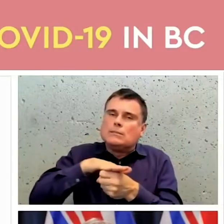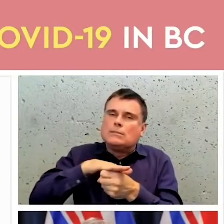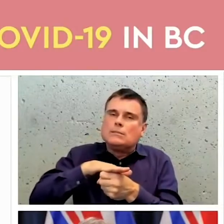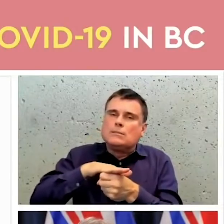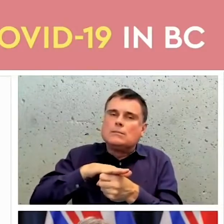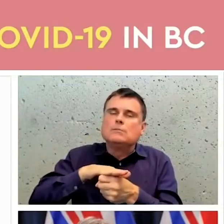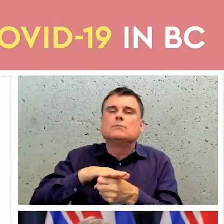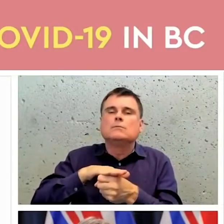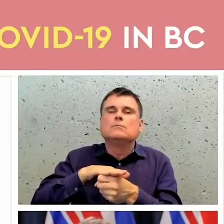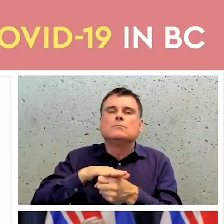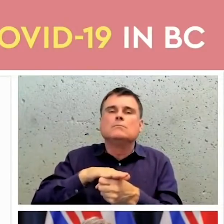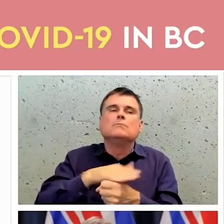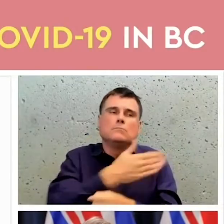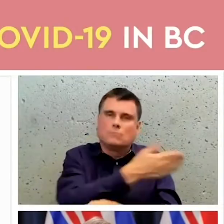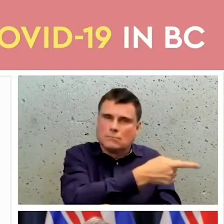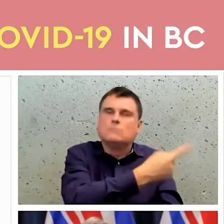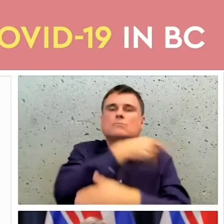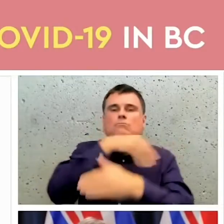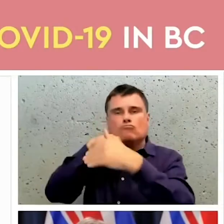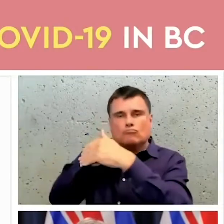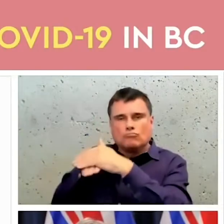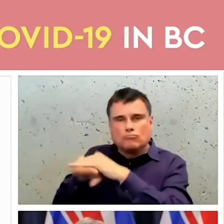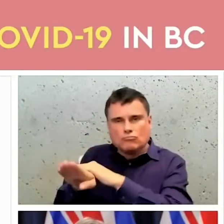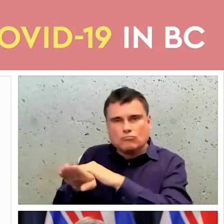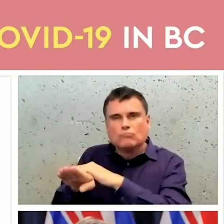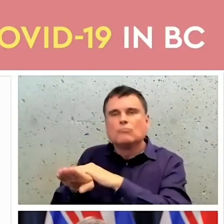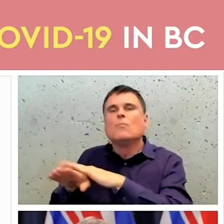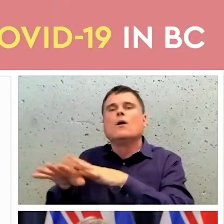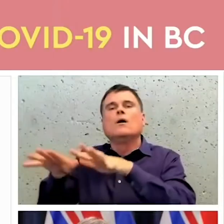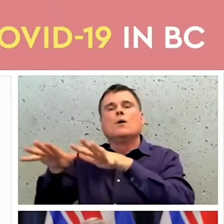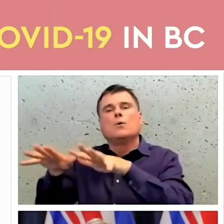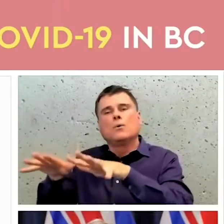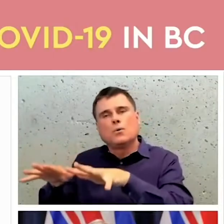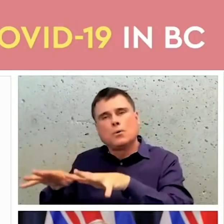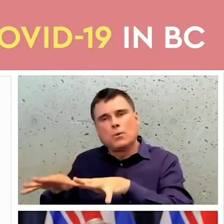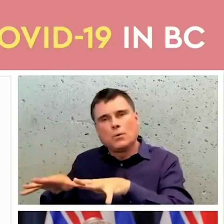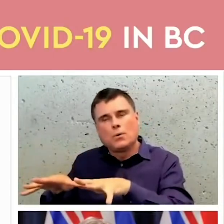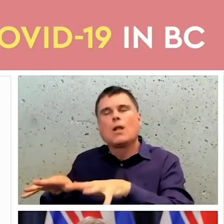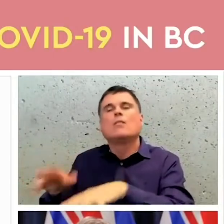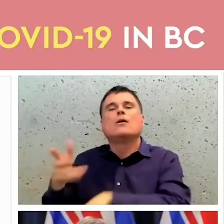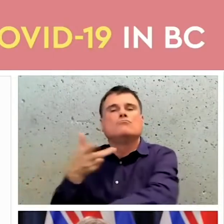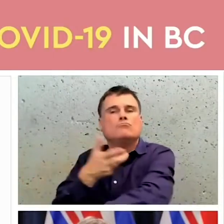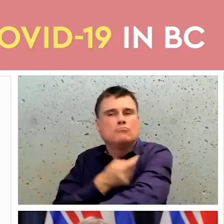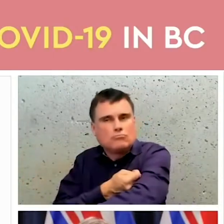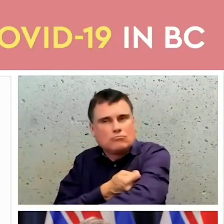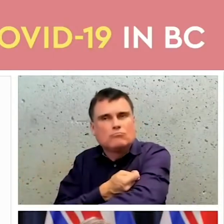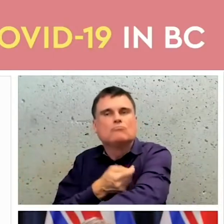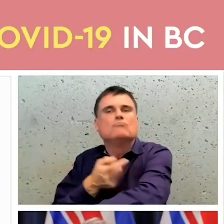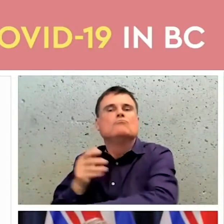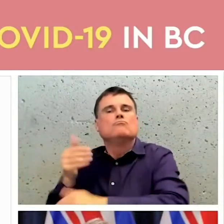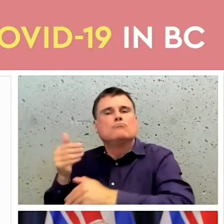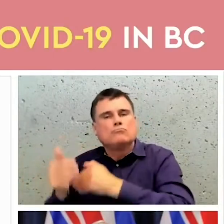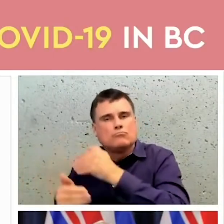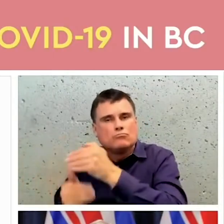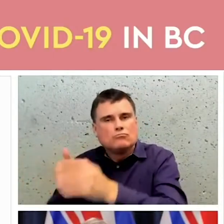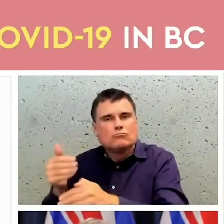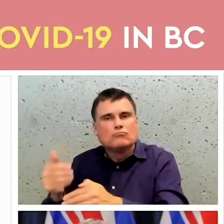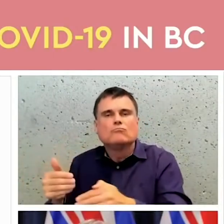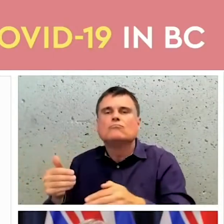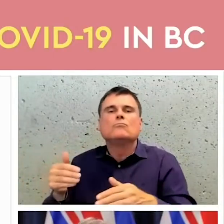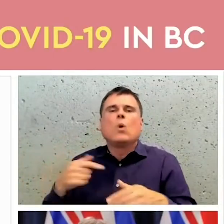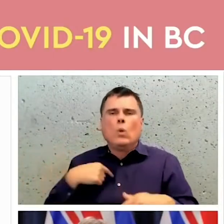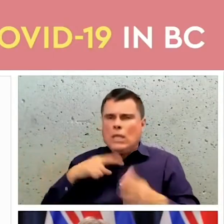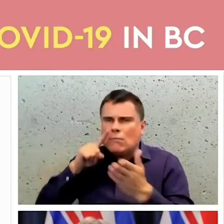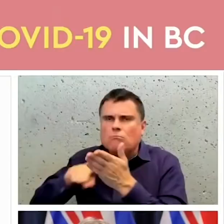We have a lot of resources, a lot of great evidence from Canada. We've got a lot of great literature, different